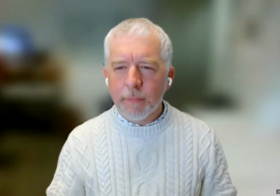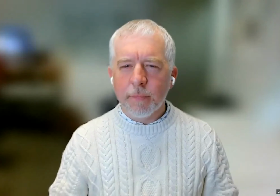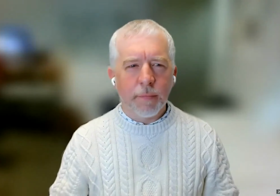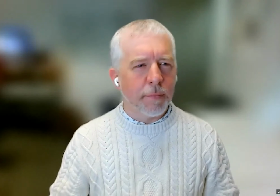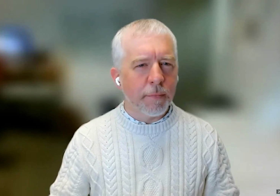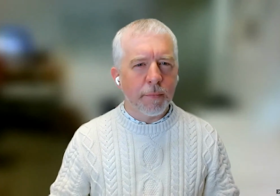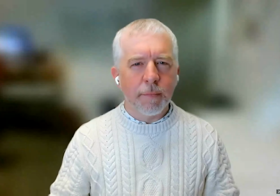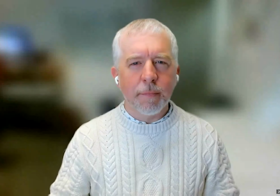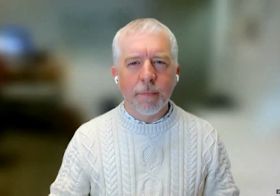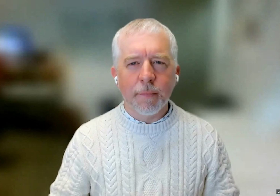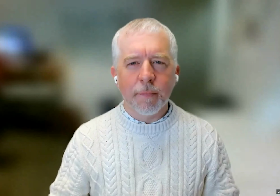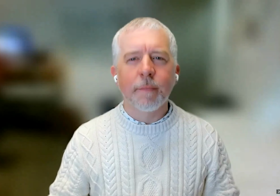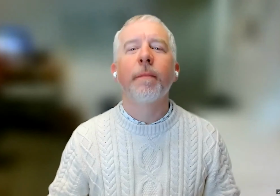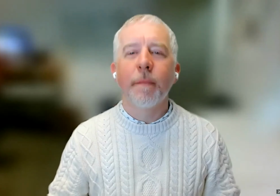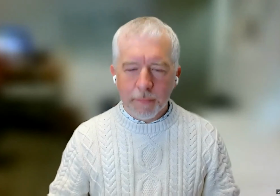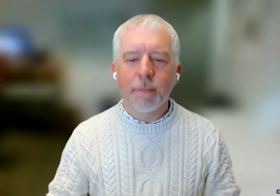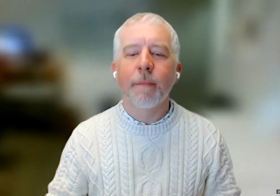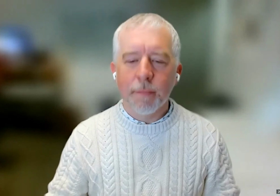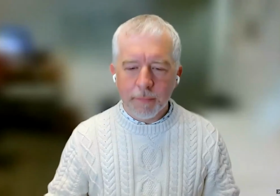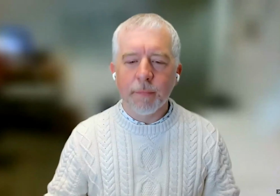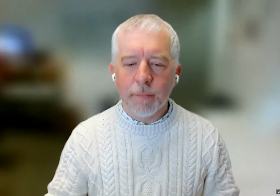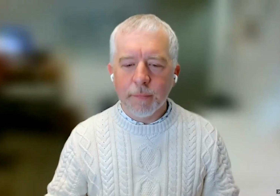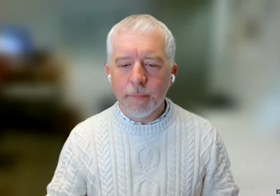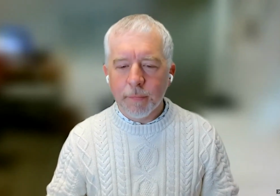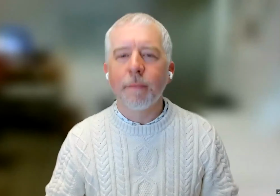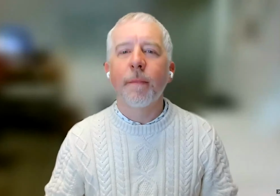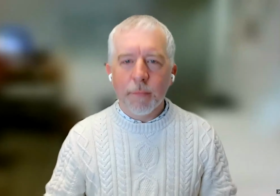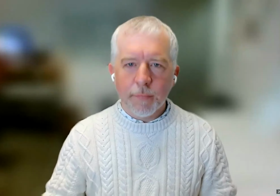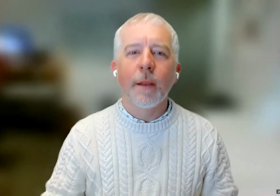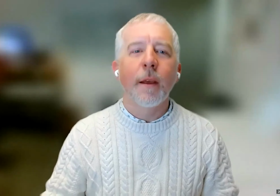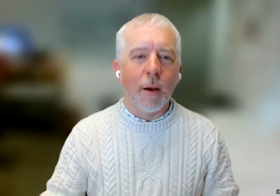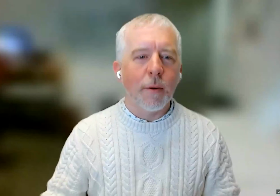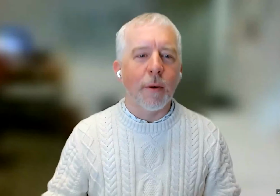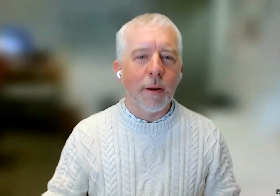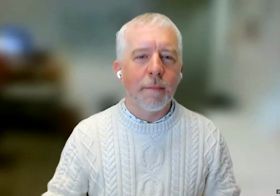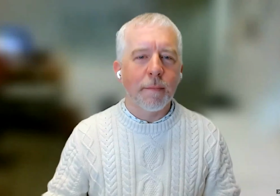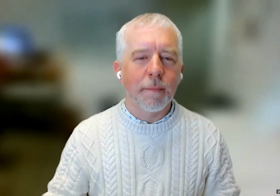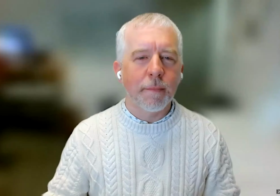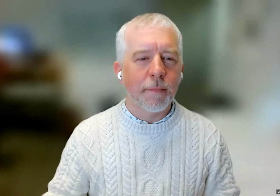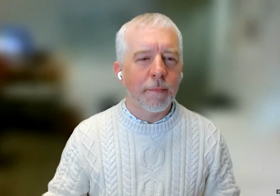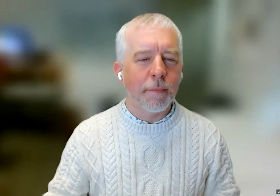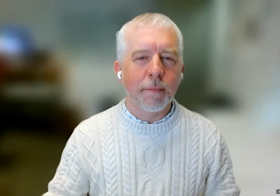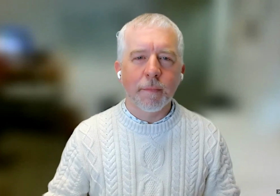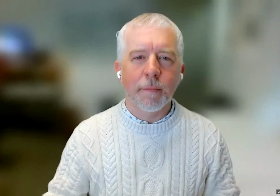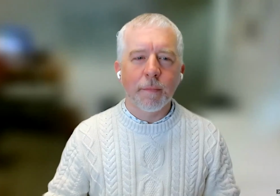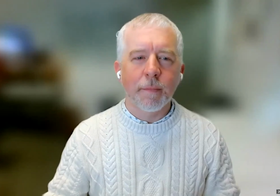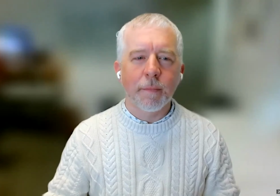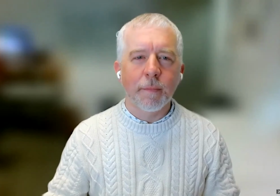that persons who are visually impaired can use to detect colors. It's able to tell the emotions of